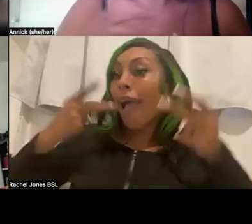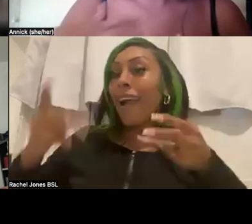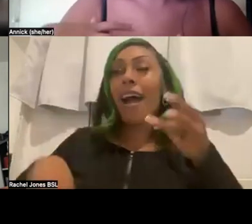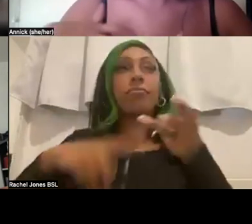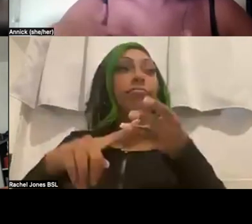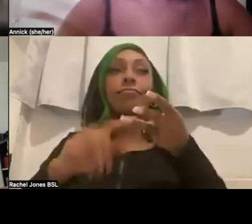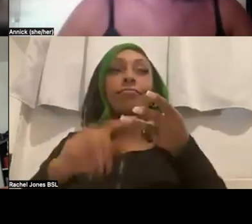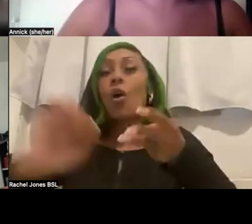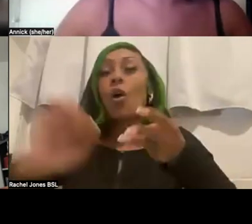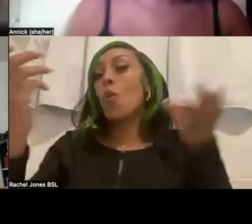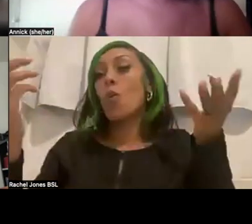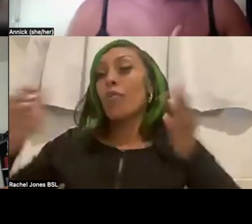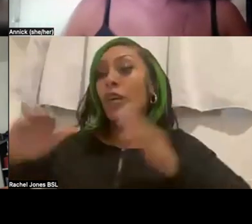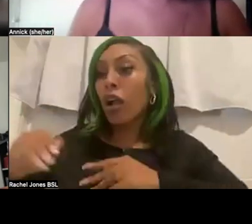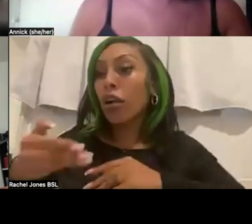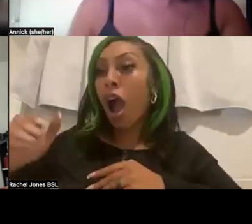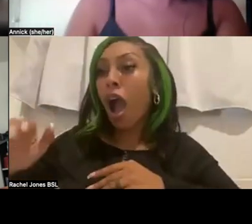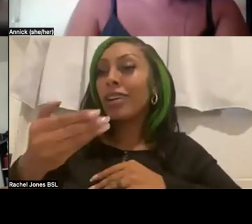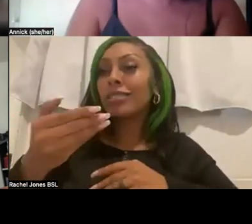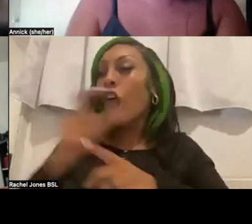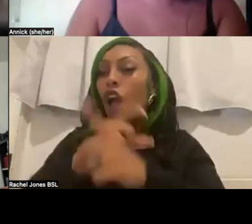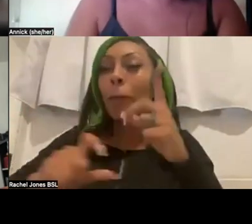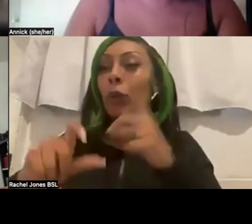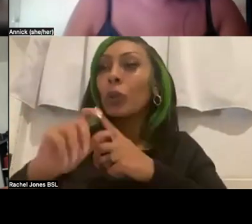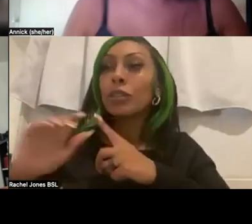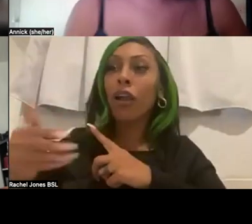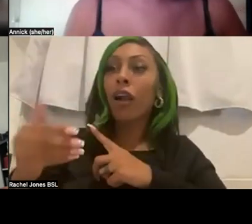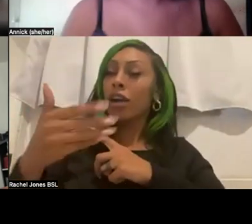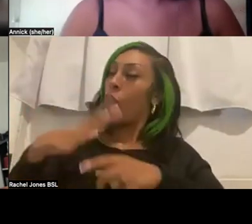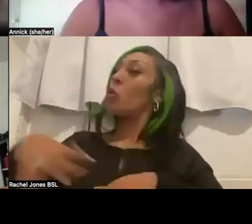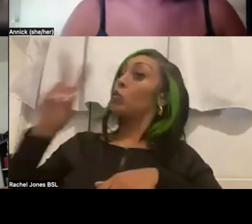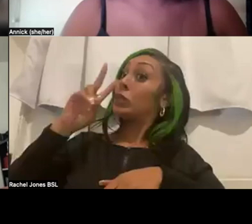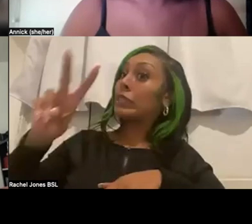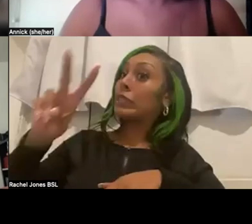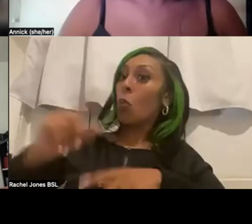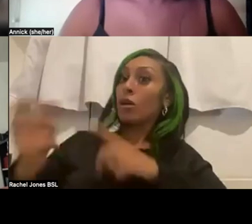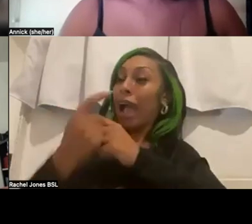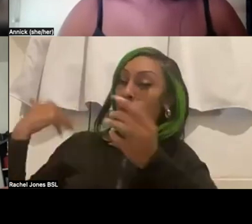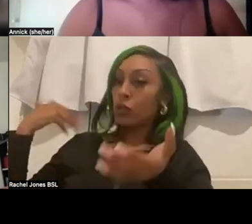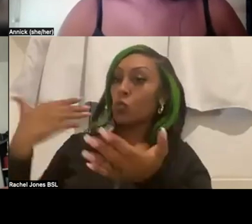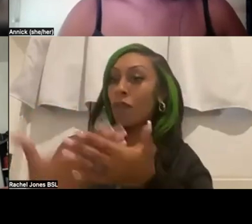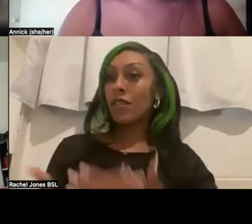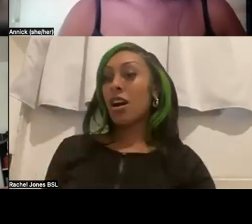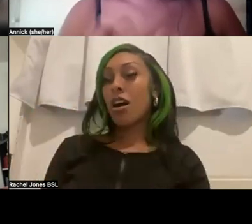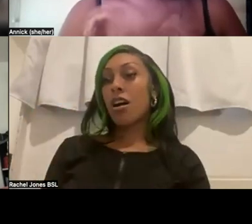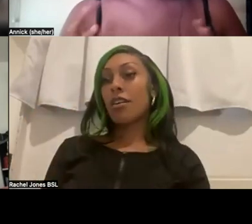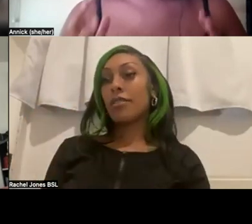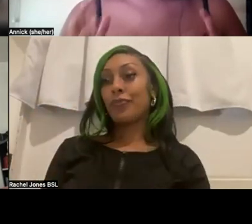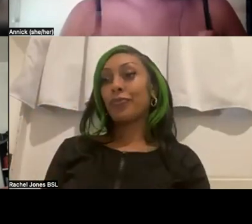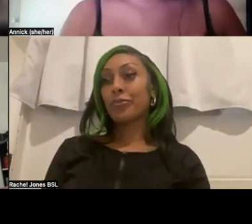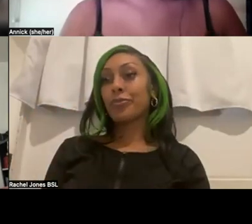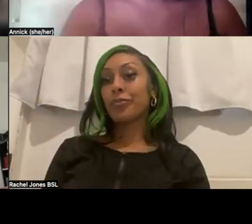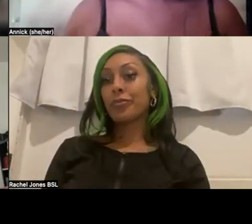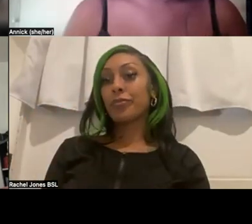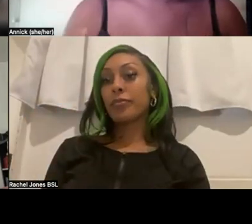their own garden, like community garden, and all these amazing spaces. So in the Sheikh